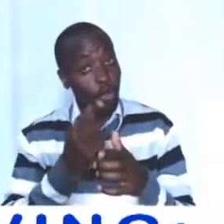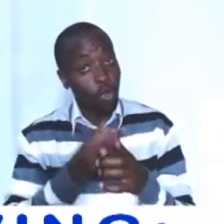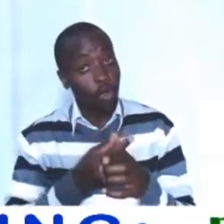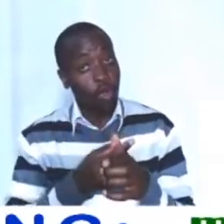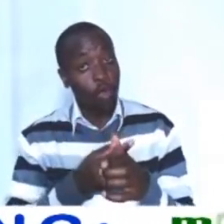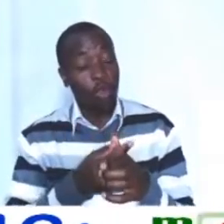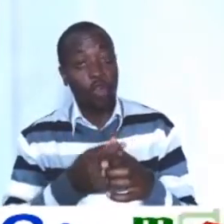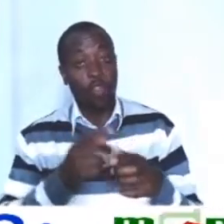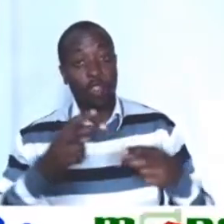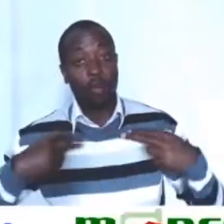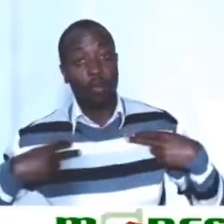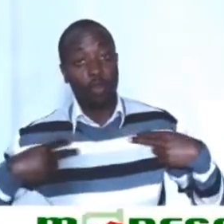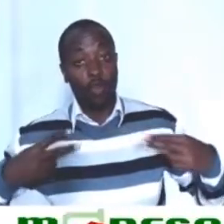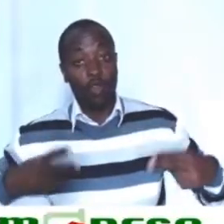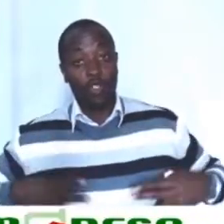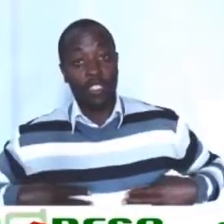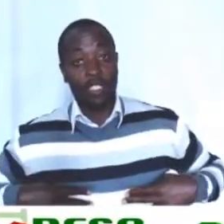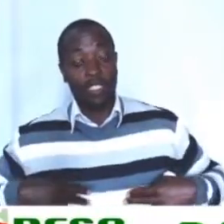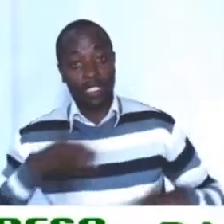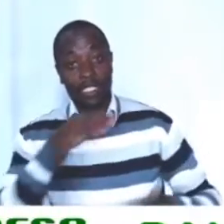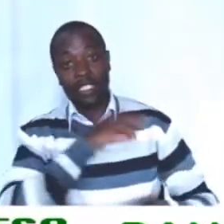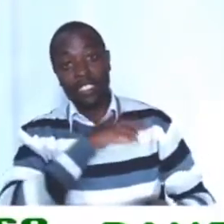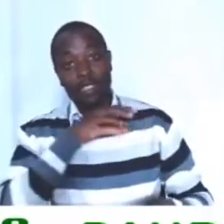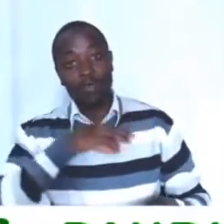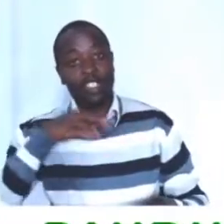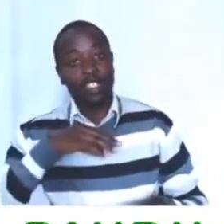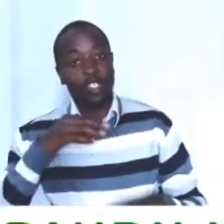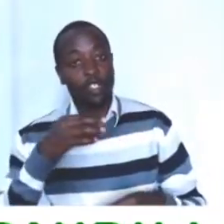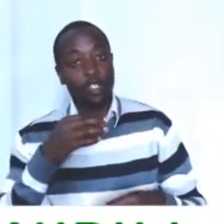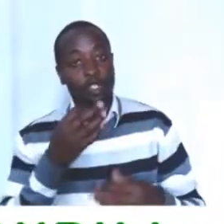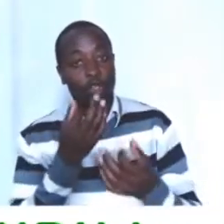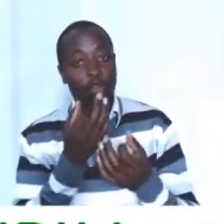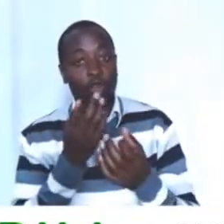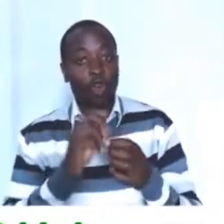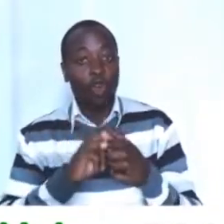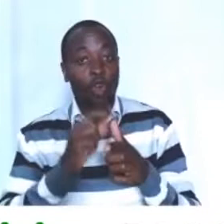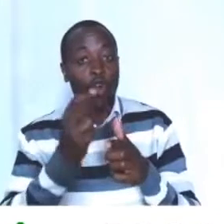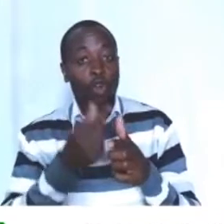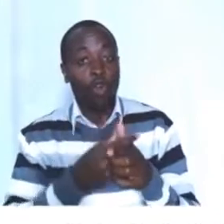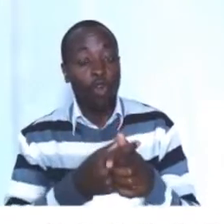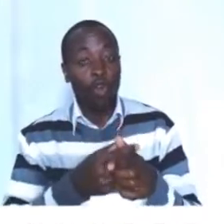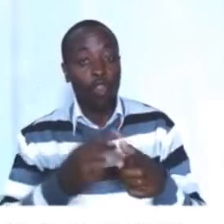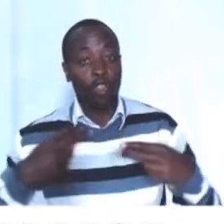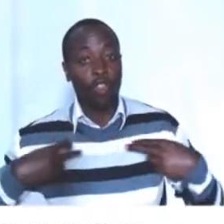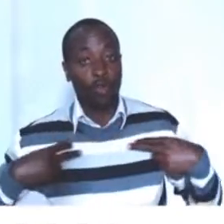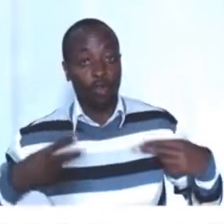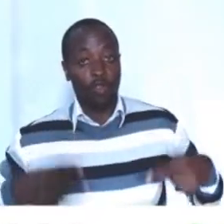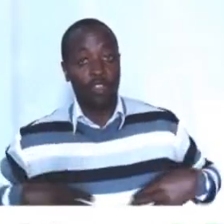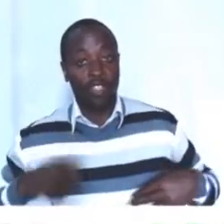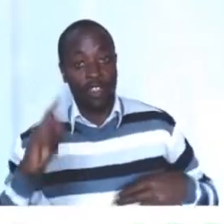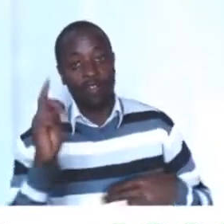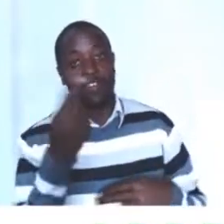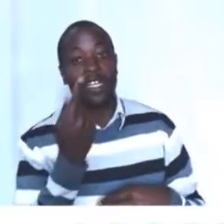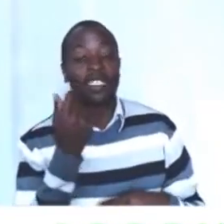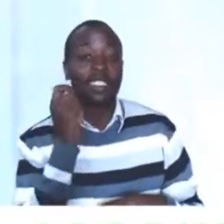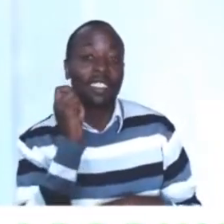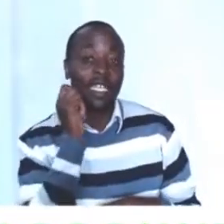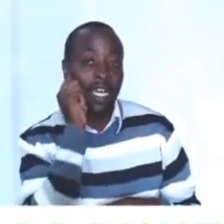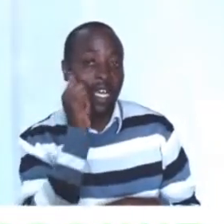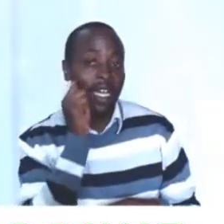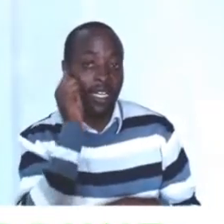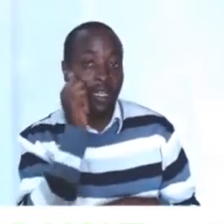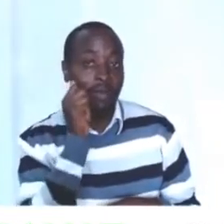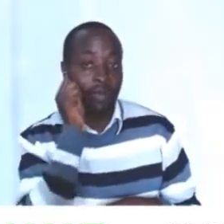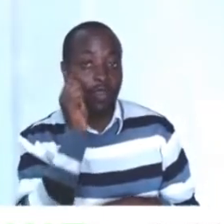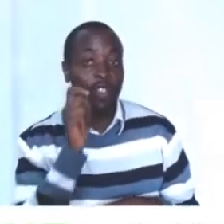body, the spiritual or the natural man, who is the first Adam.